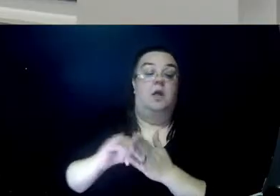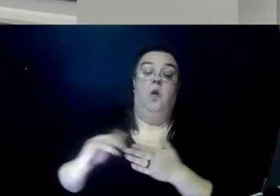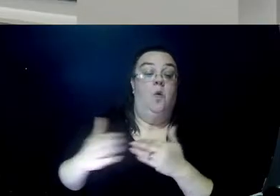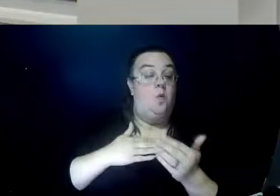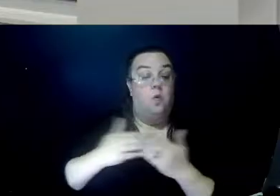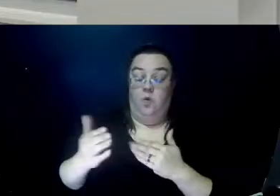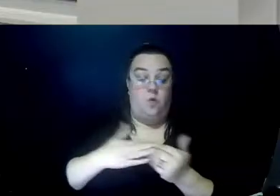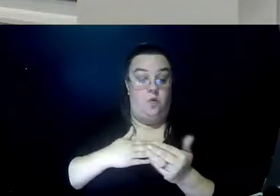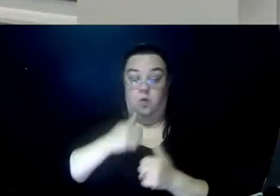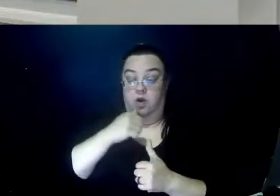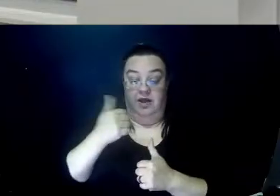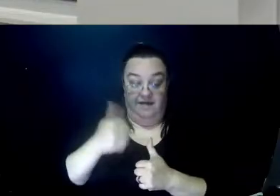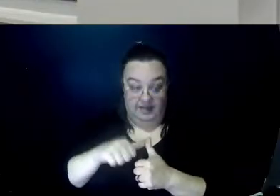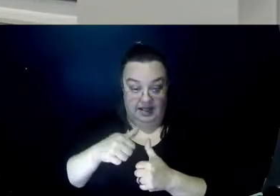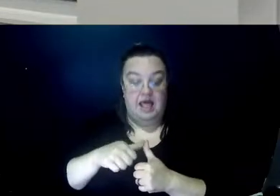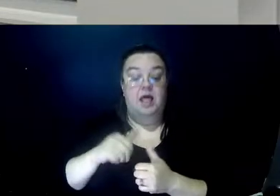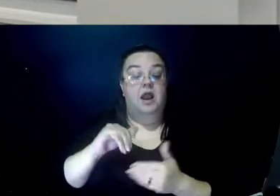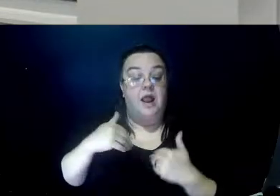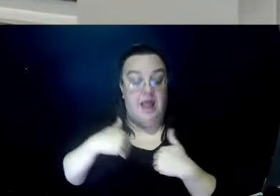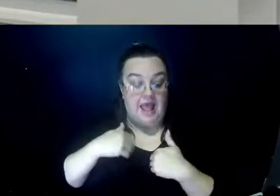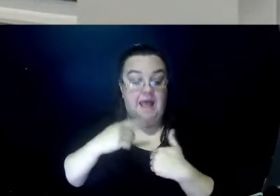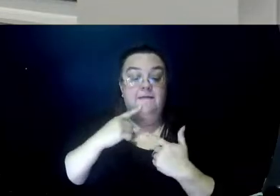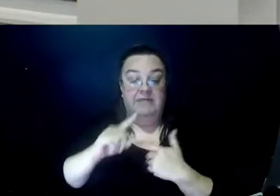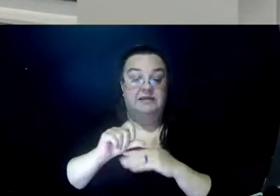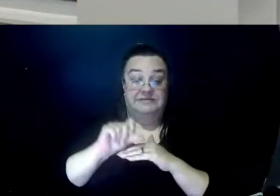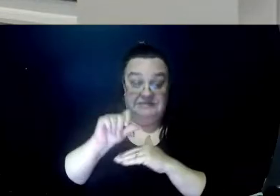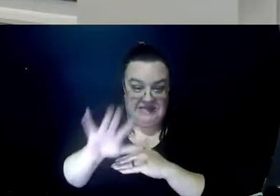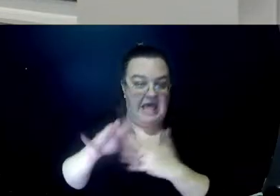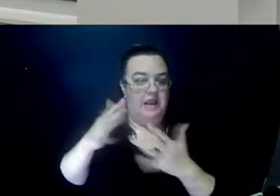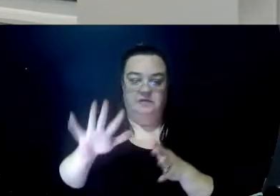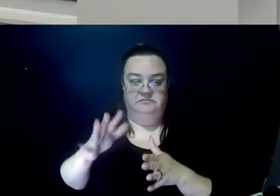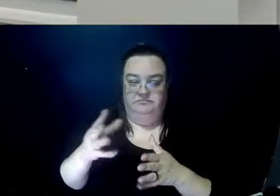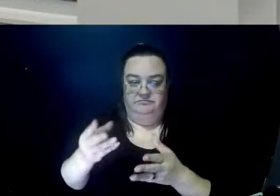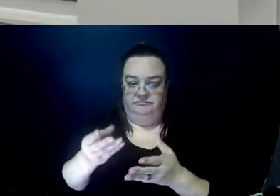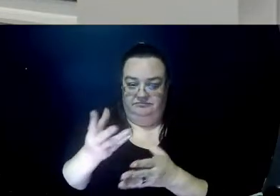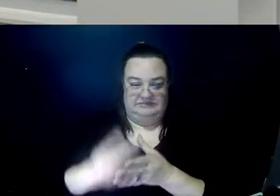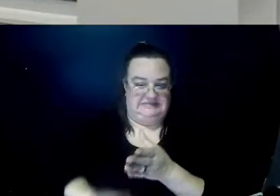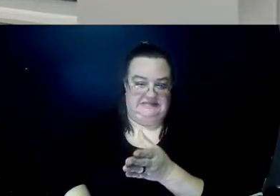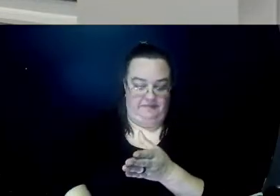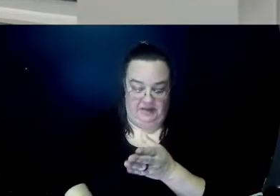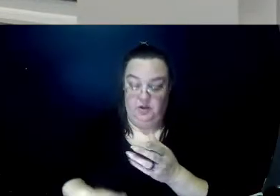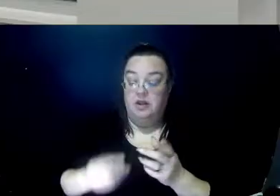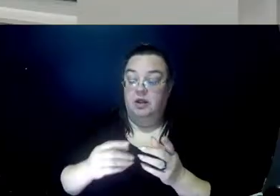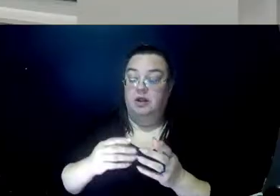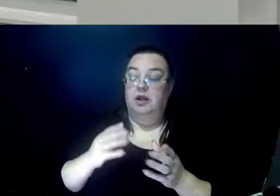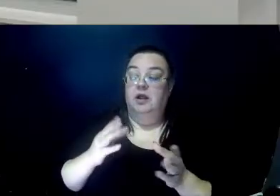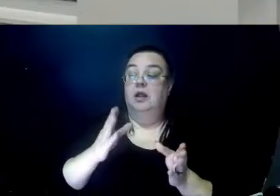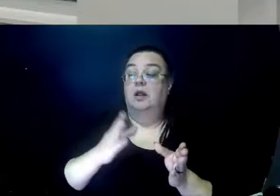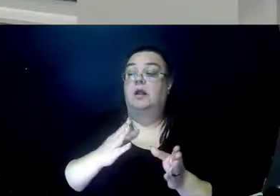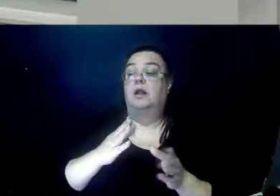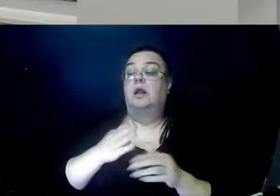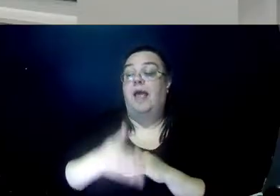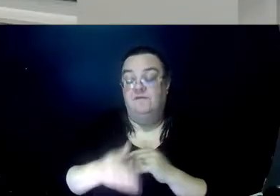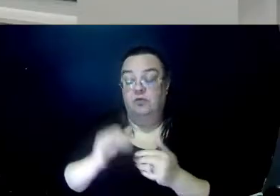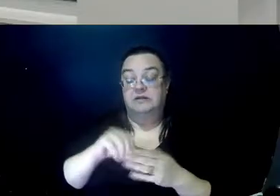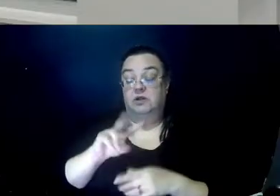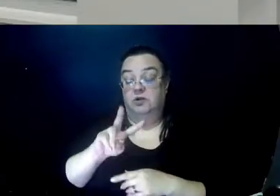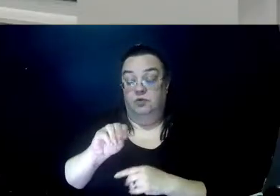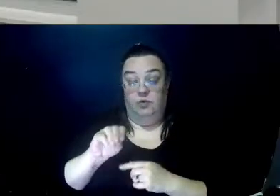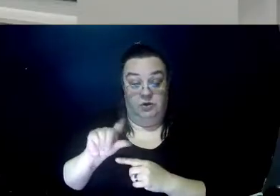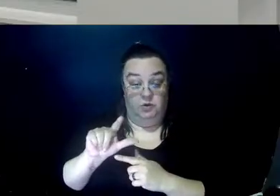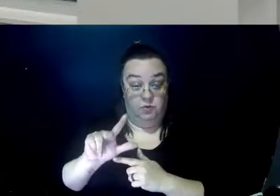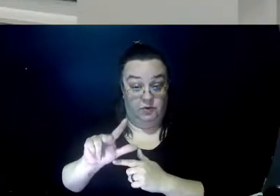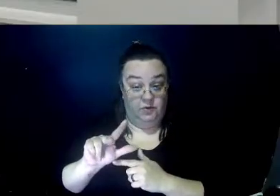had been sent had disappeared. Subsequently, in 2023,